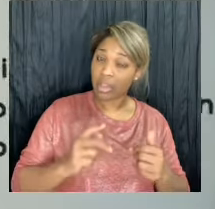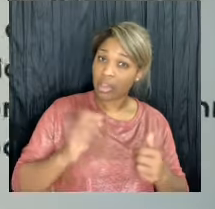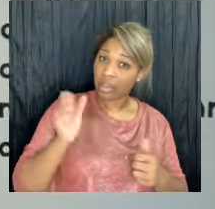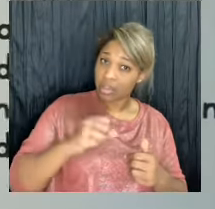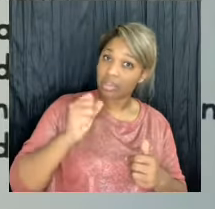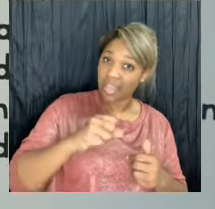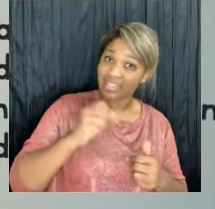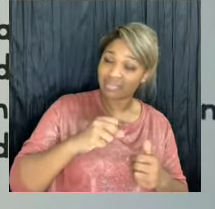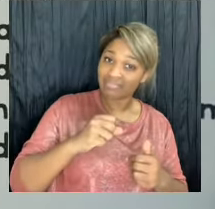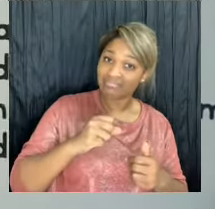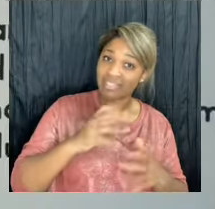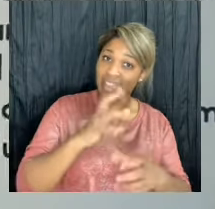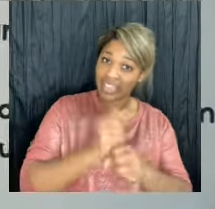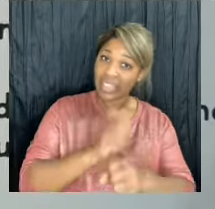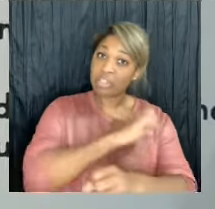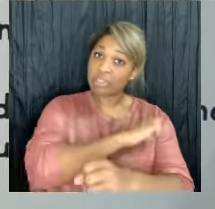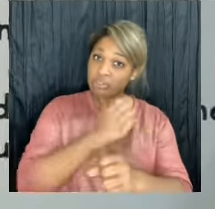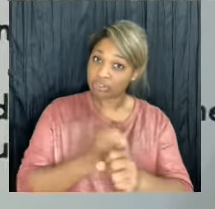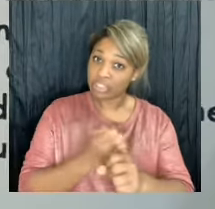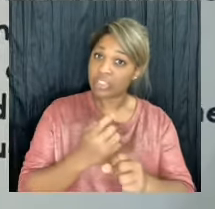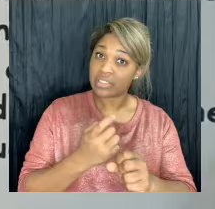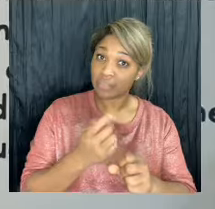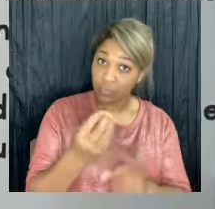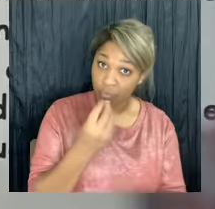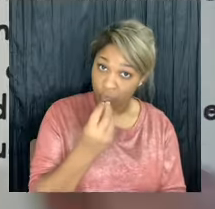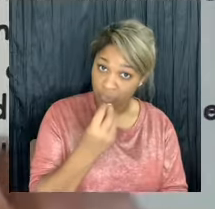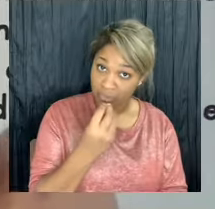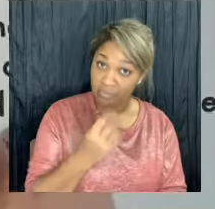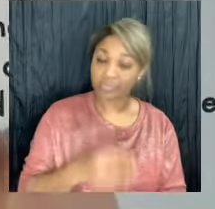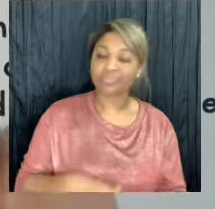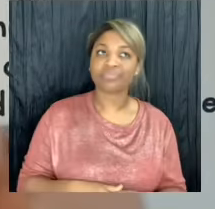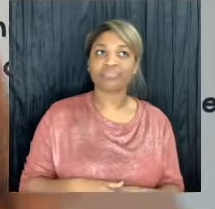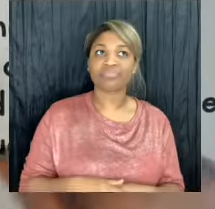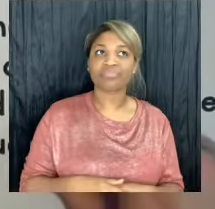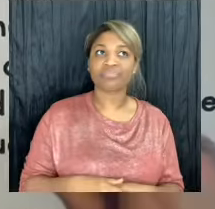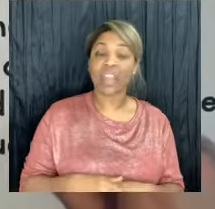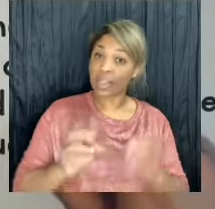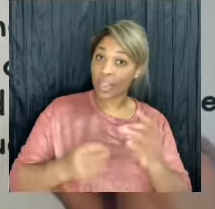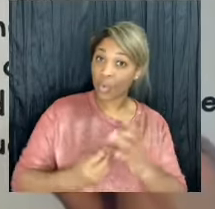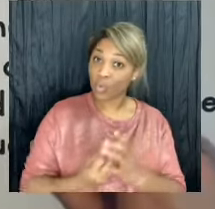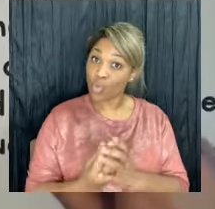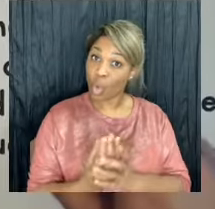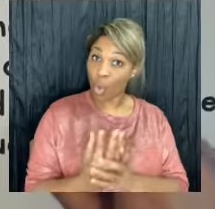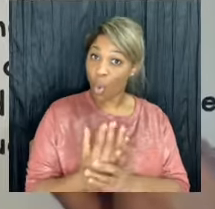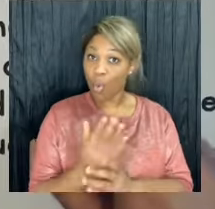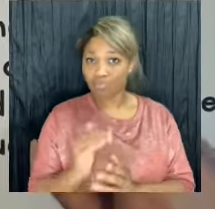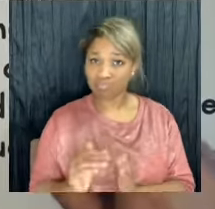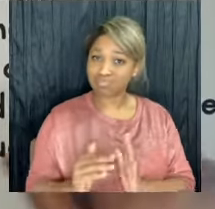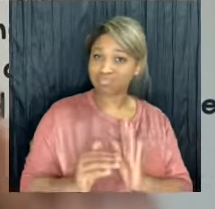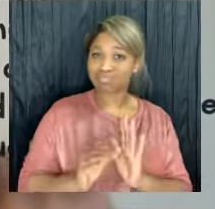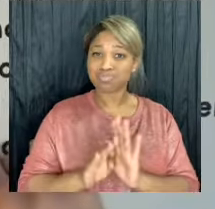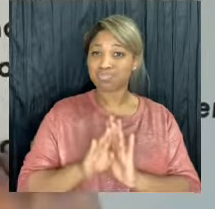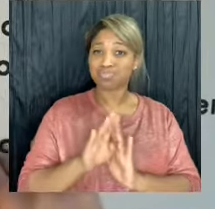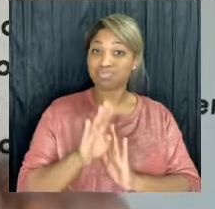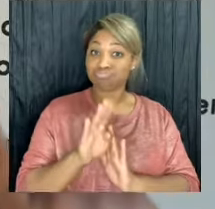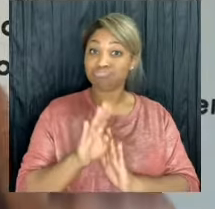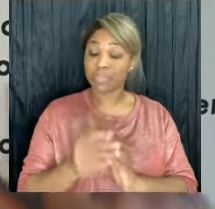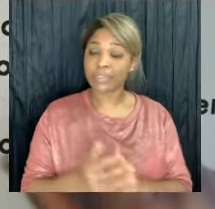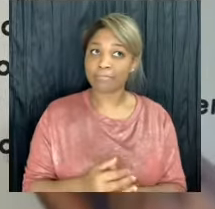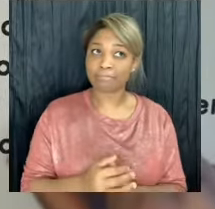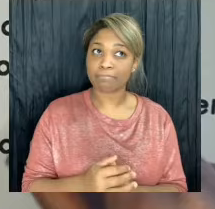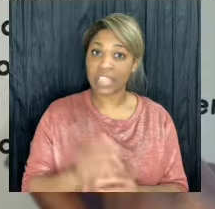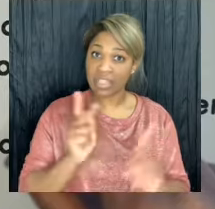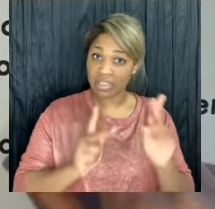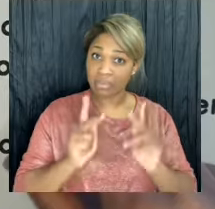yes, they get energy from food. People grow and develop. People get rid